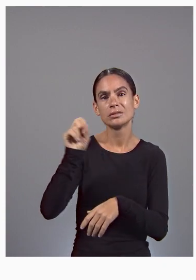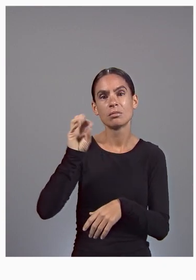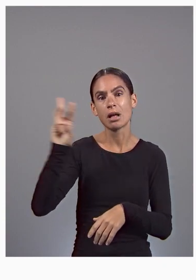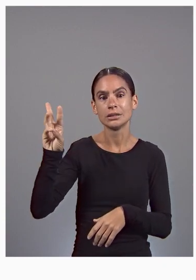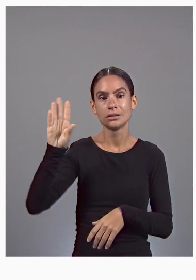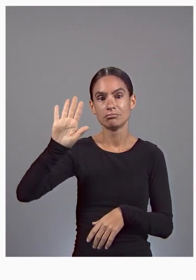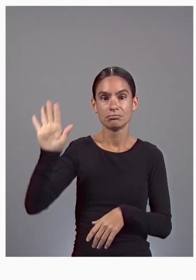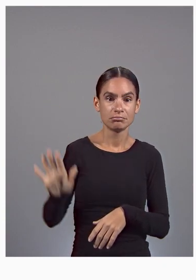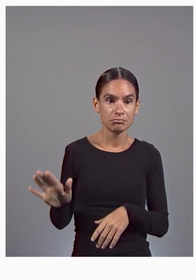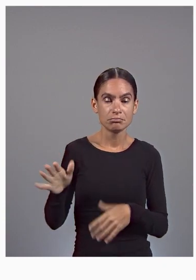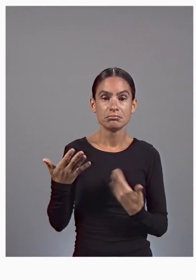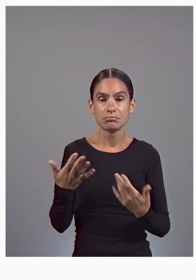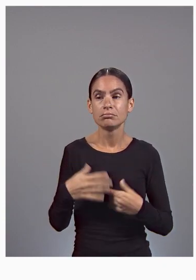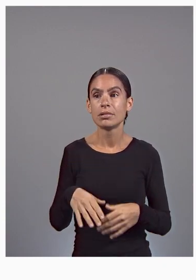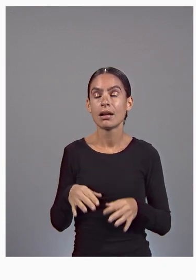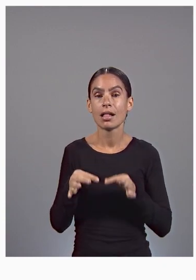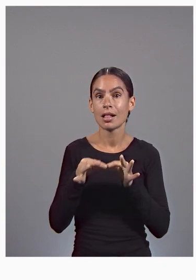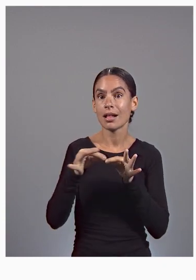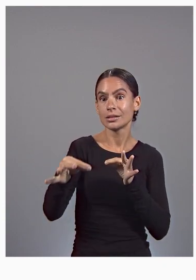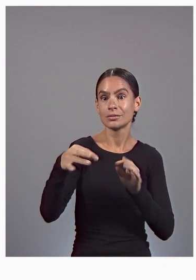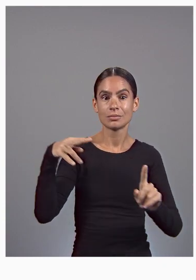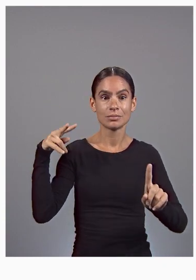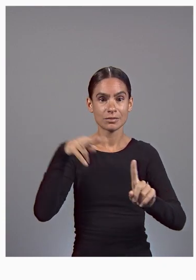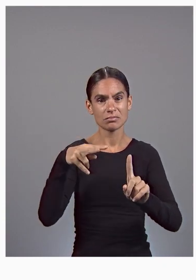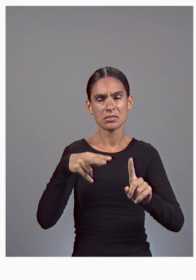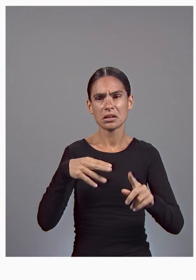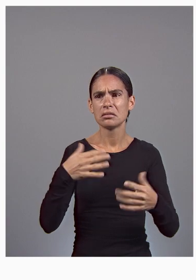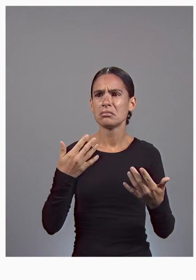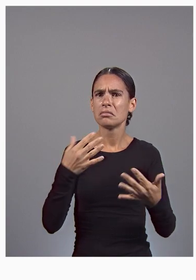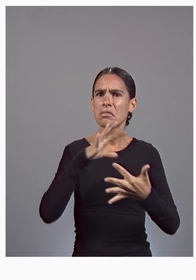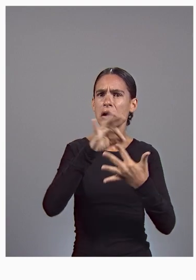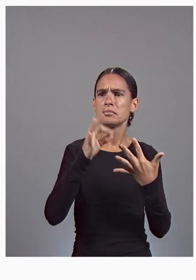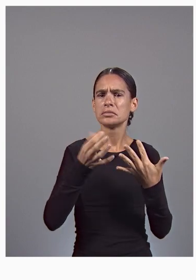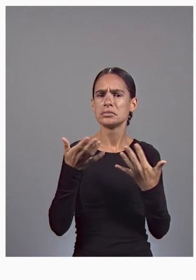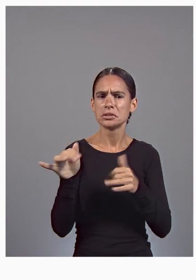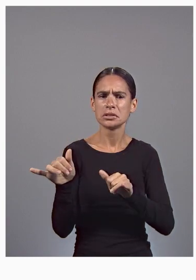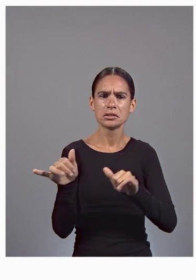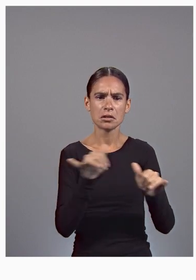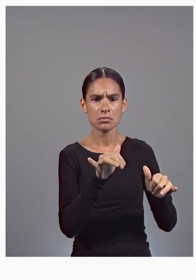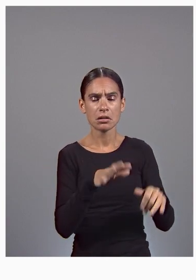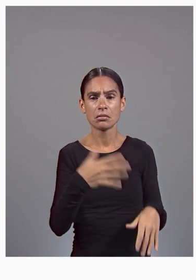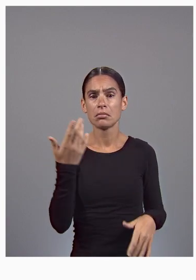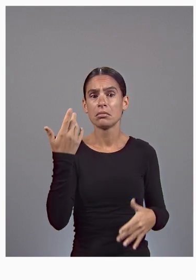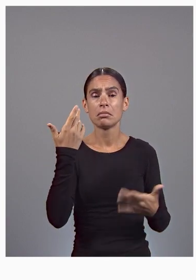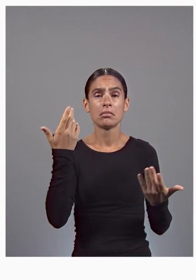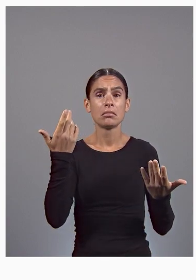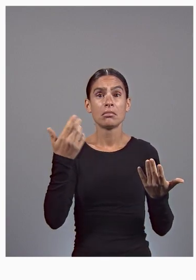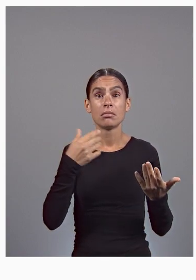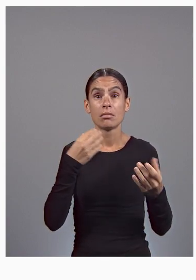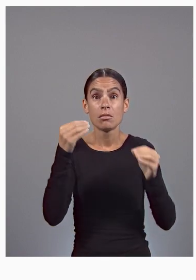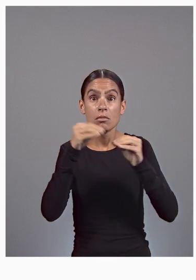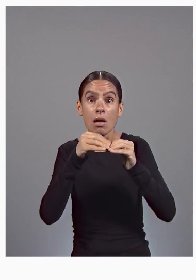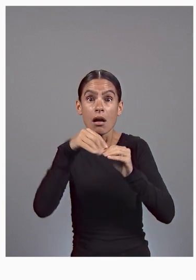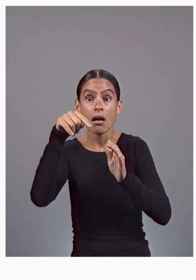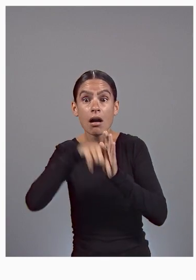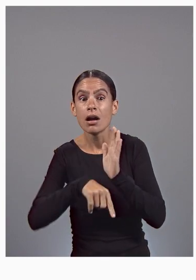From a latency perspective, all of these options are very similar. Without more info, you might have